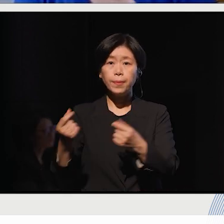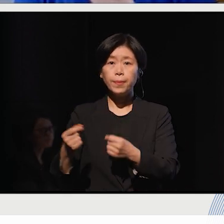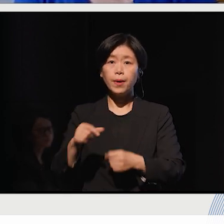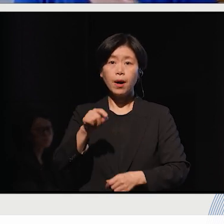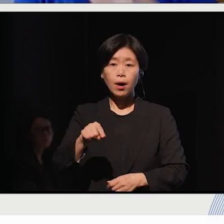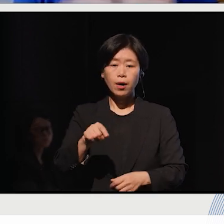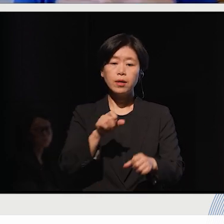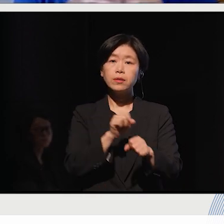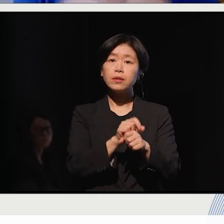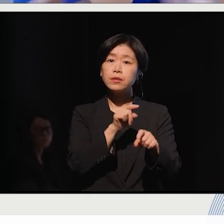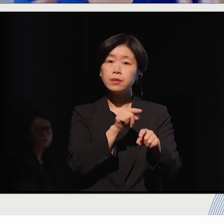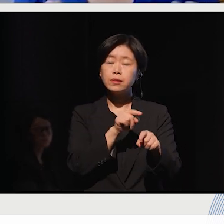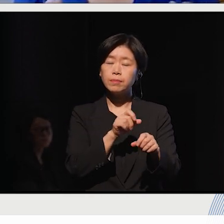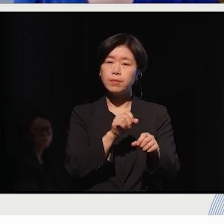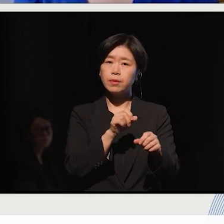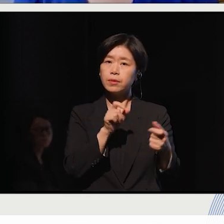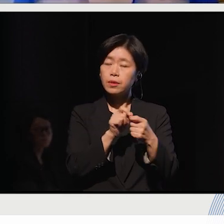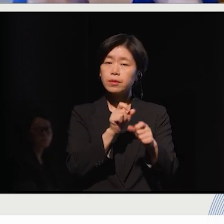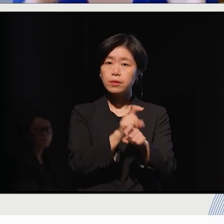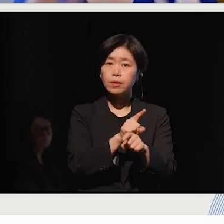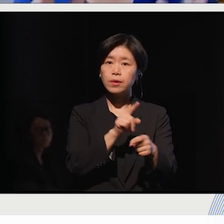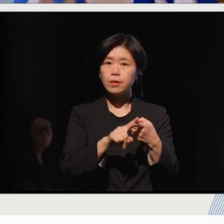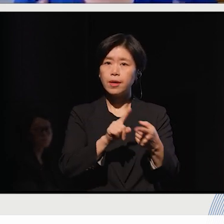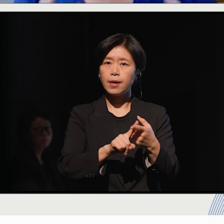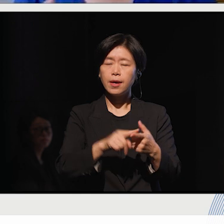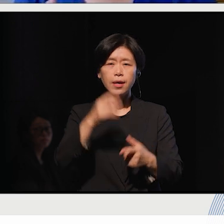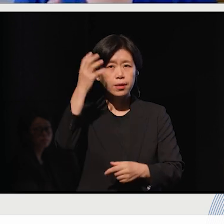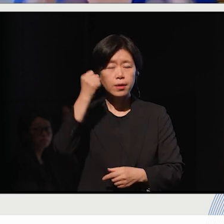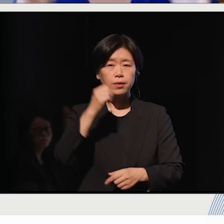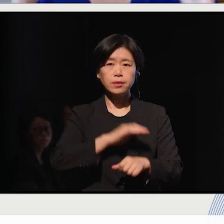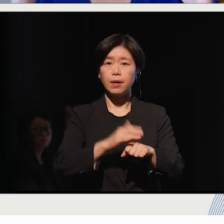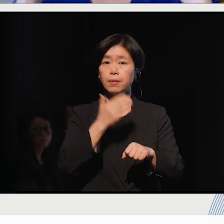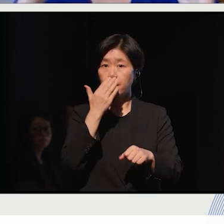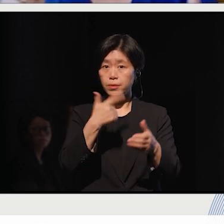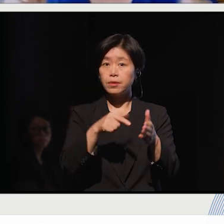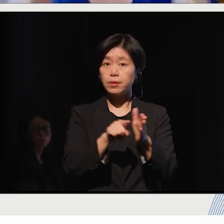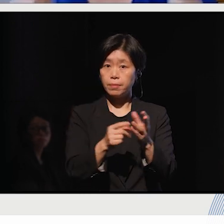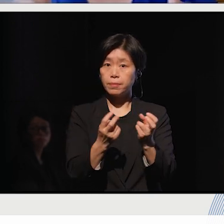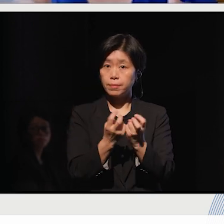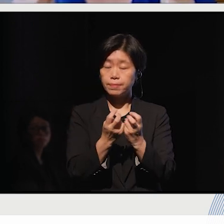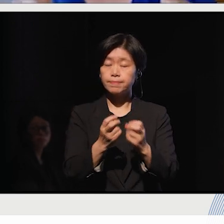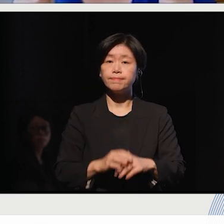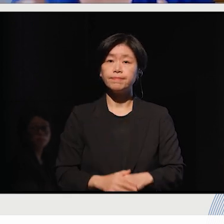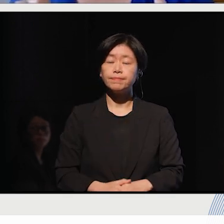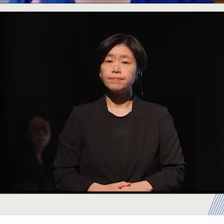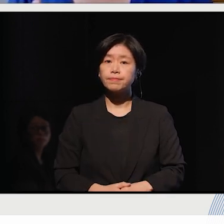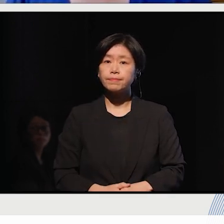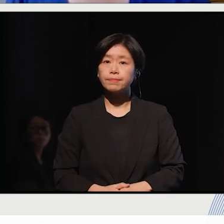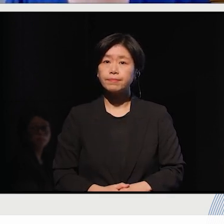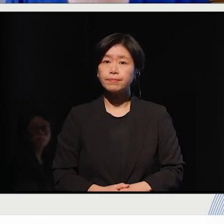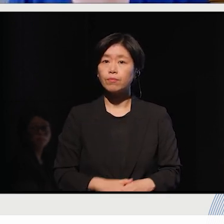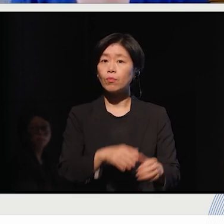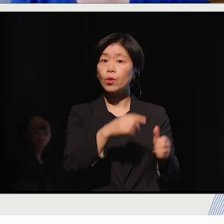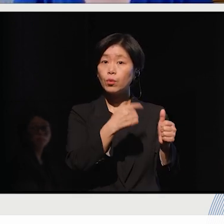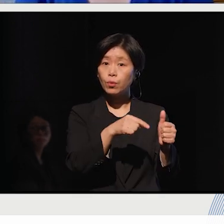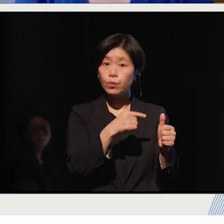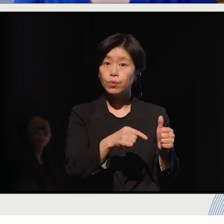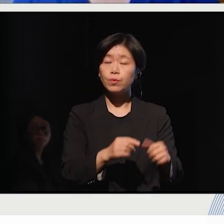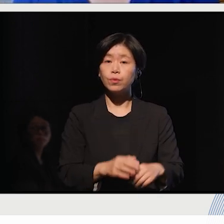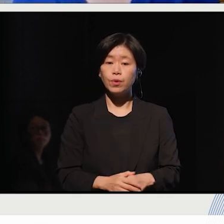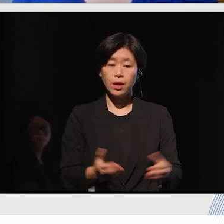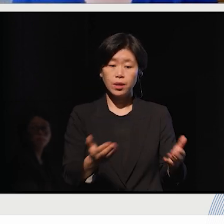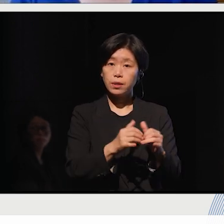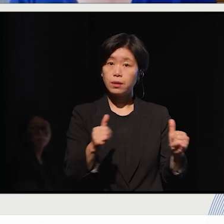Sometimes I think that if we don't do anything else and we just train our staff, we will be so much better at applying accessibility